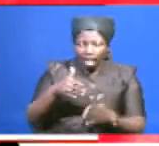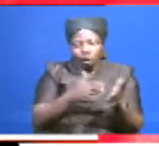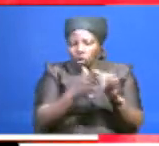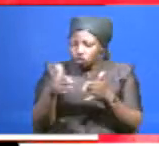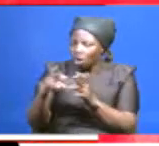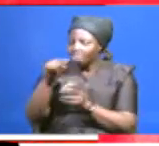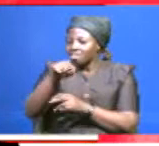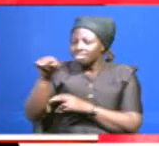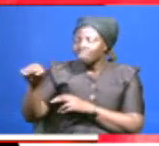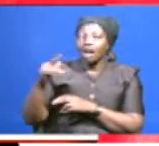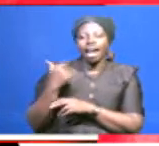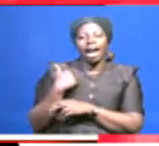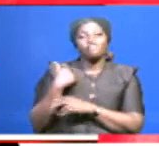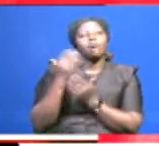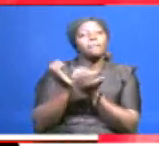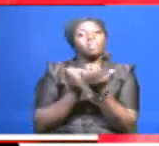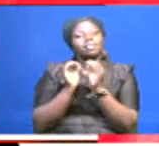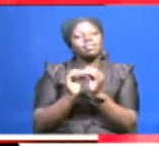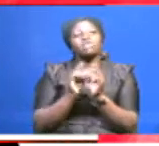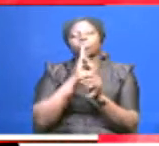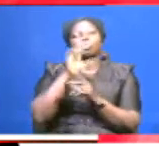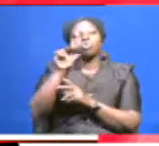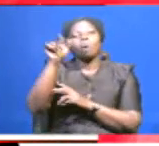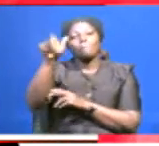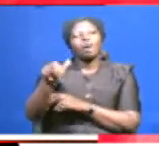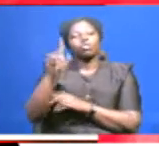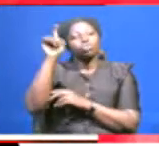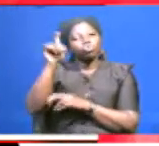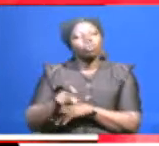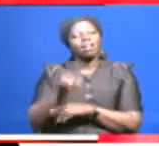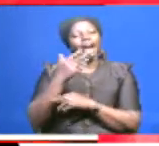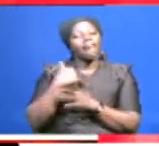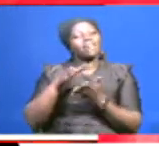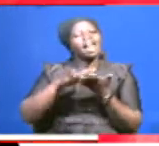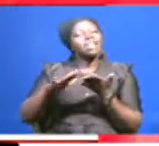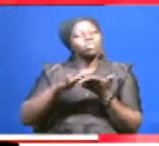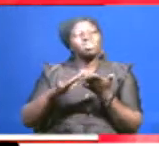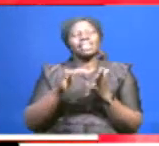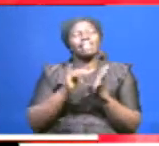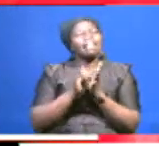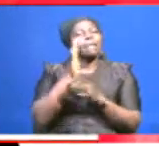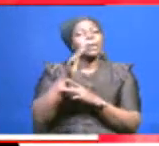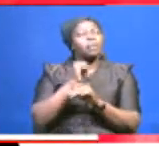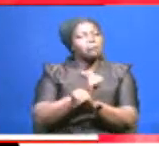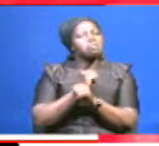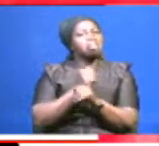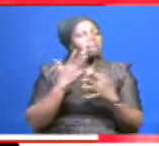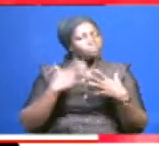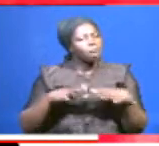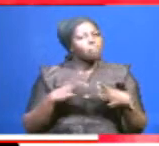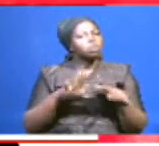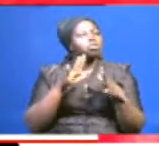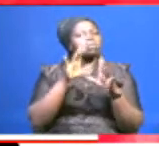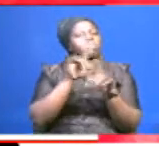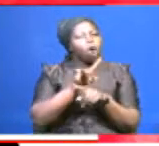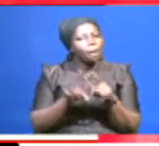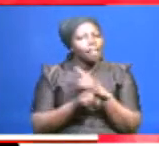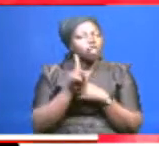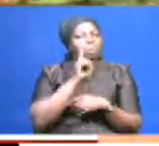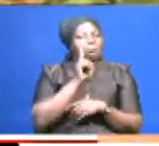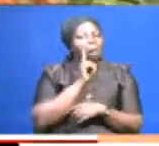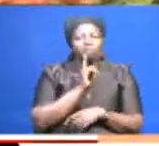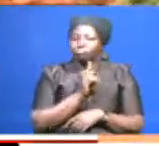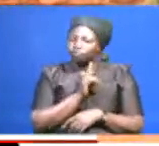So therefore, nobody should come up with the excuse that they're going to protect people's properties tomorrow. Raila Odinga has in